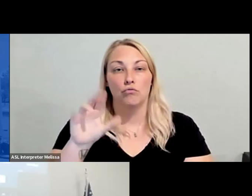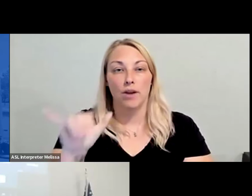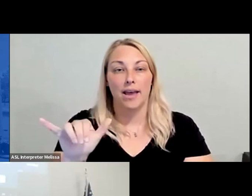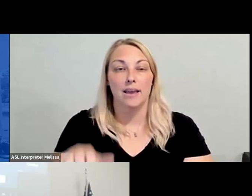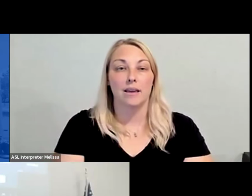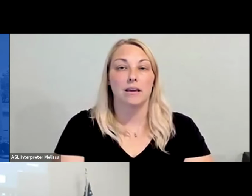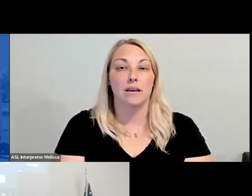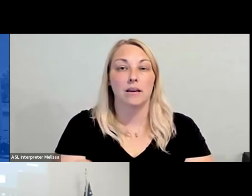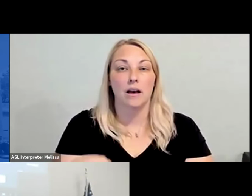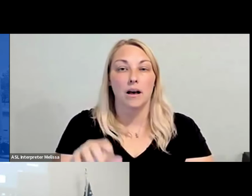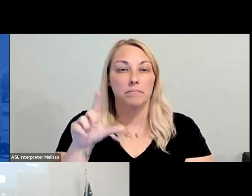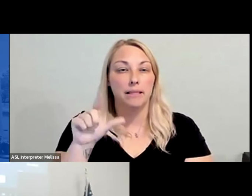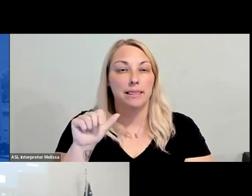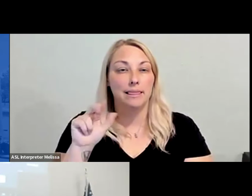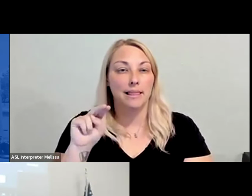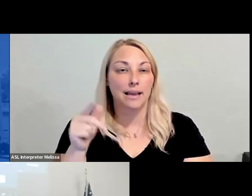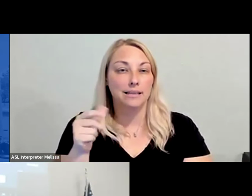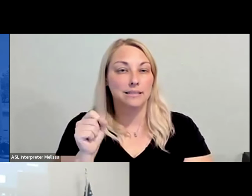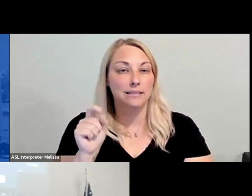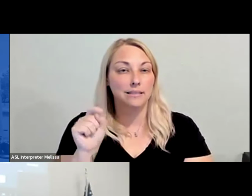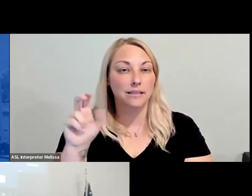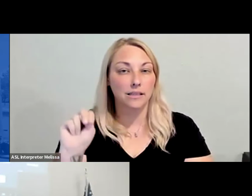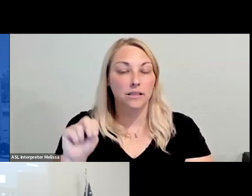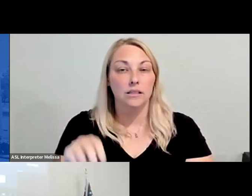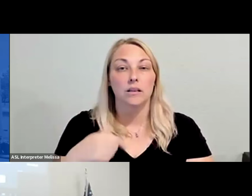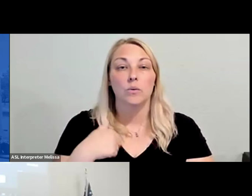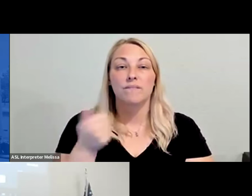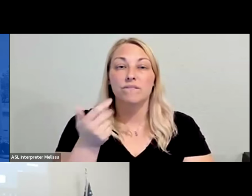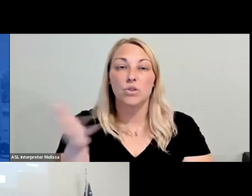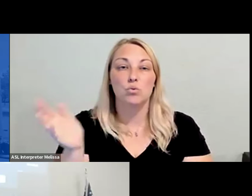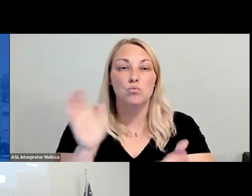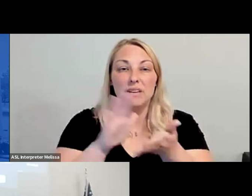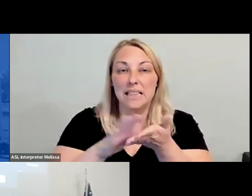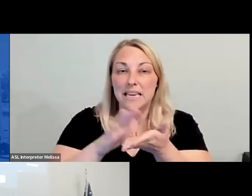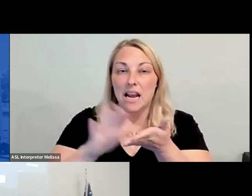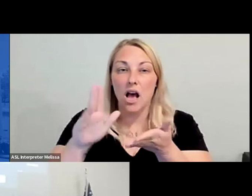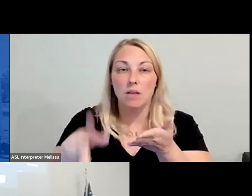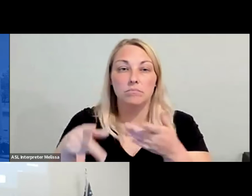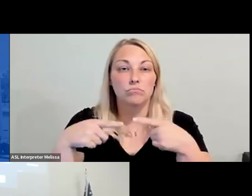then pass that baton off. We had a few cleanups throughout the month of